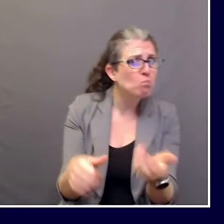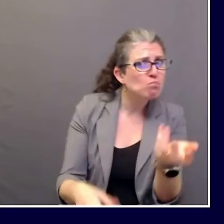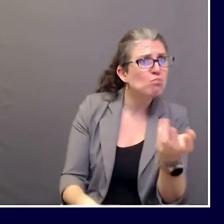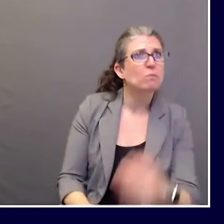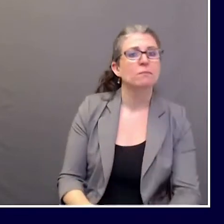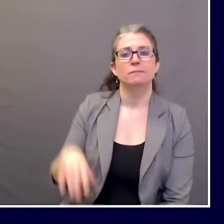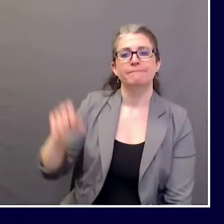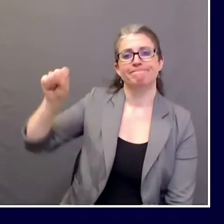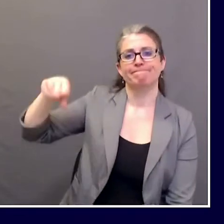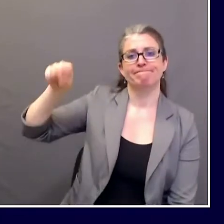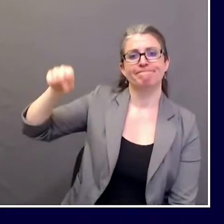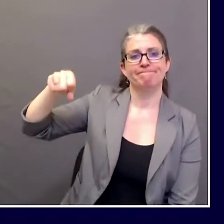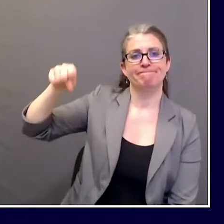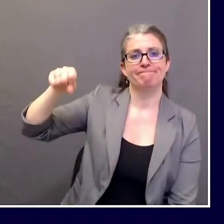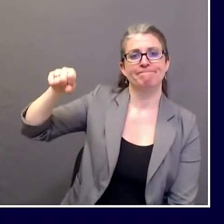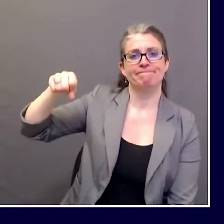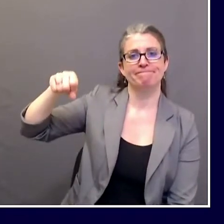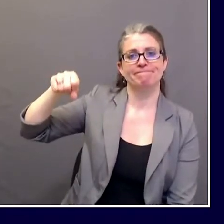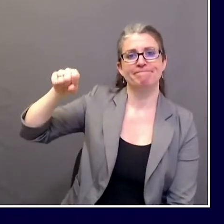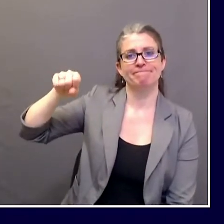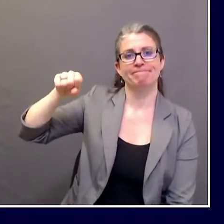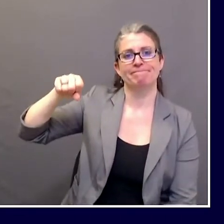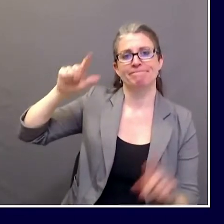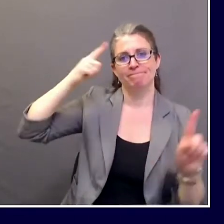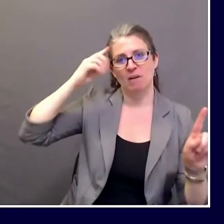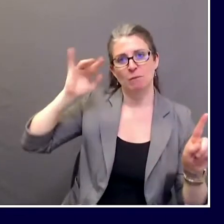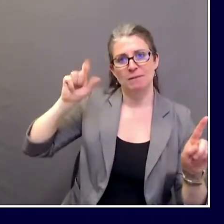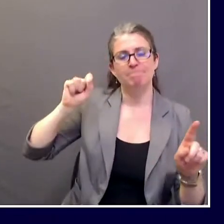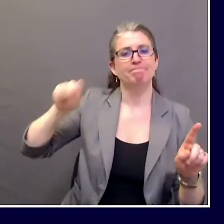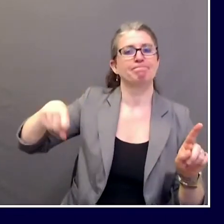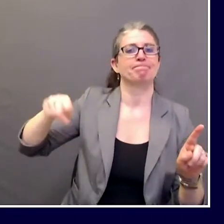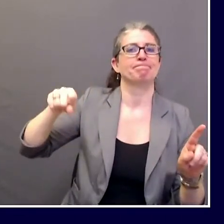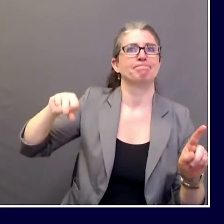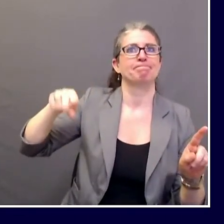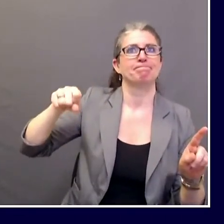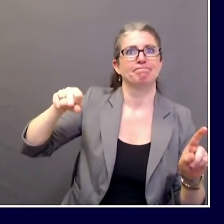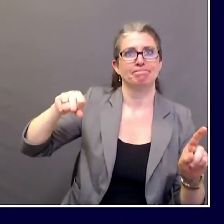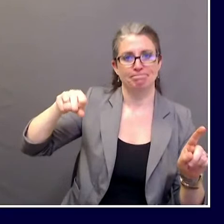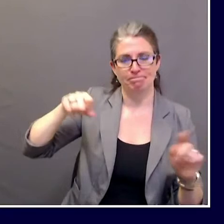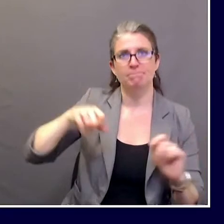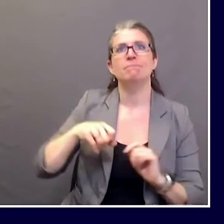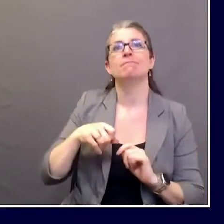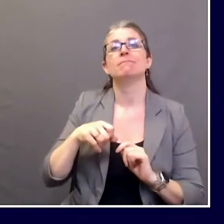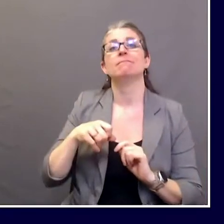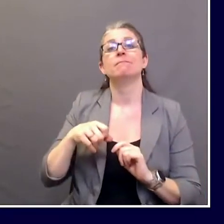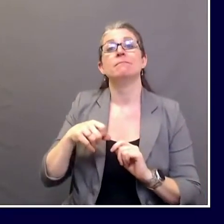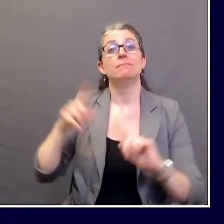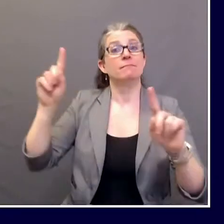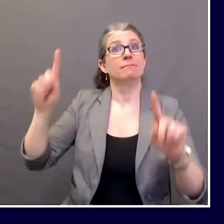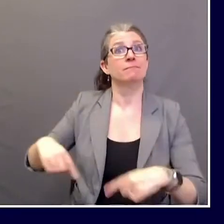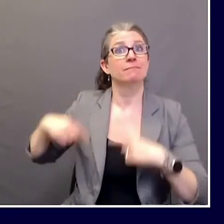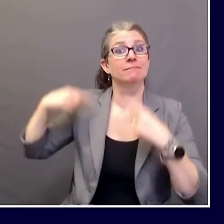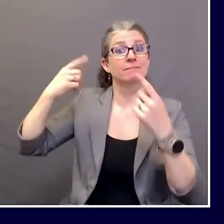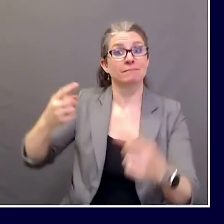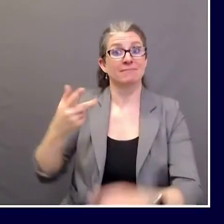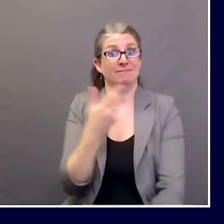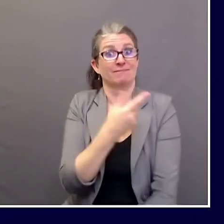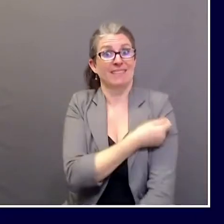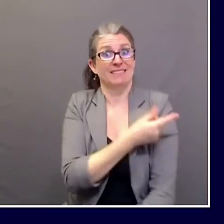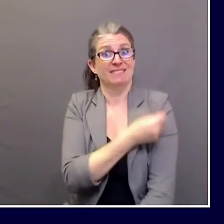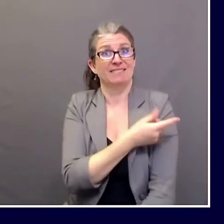yes. I will say that less than 6% of all the doses of vaccines, of any kind of